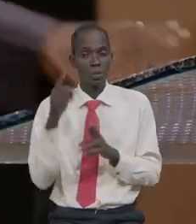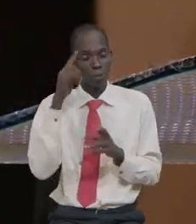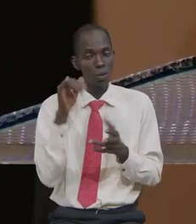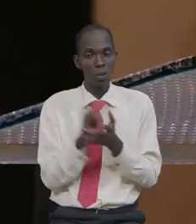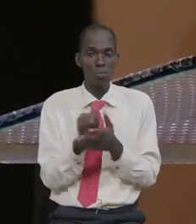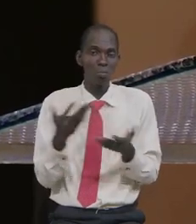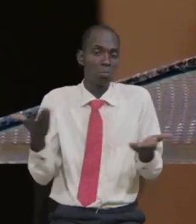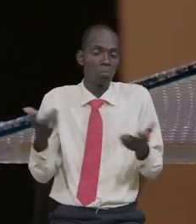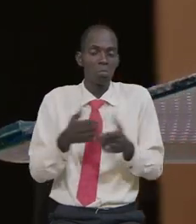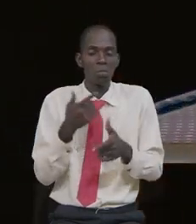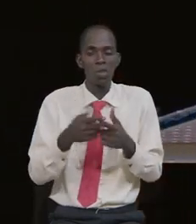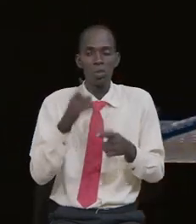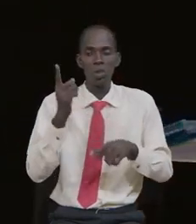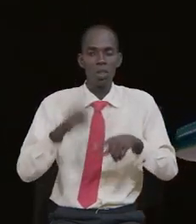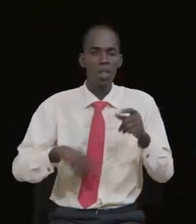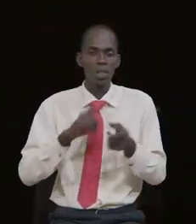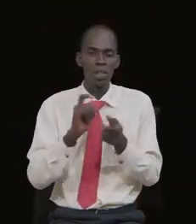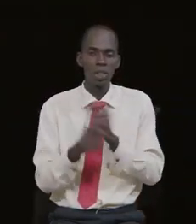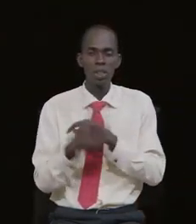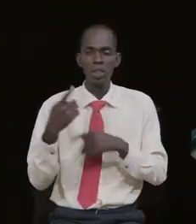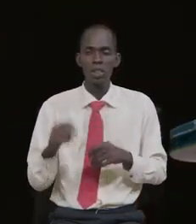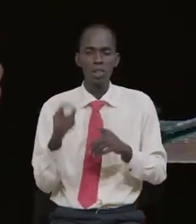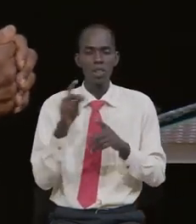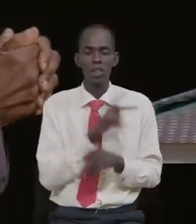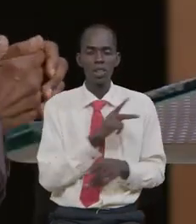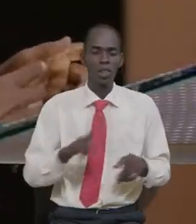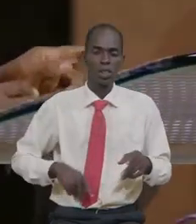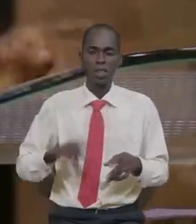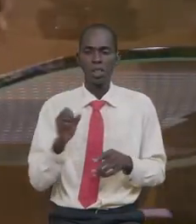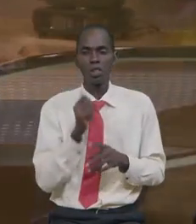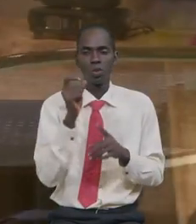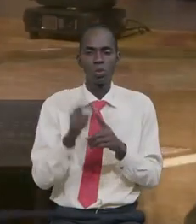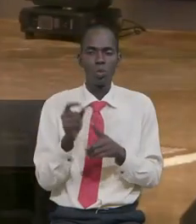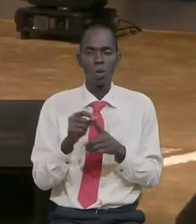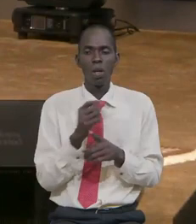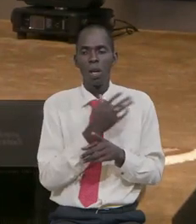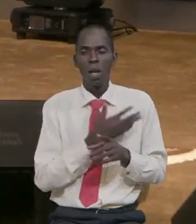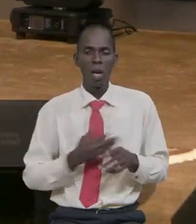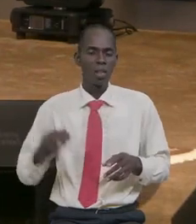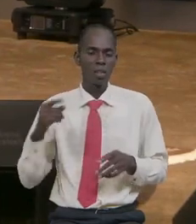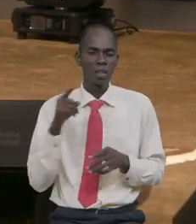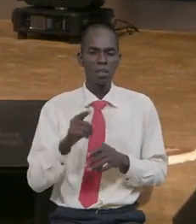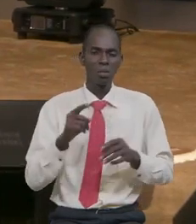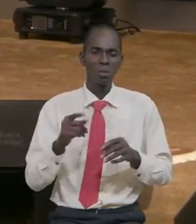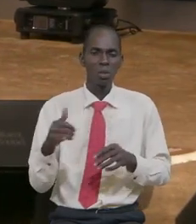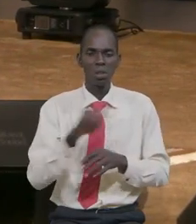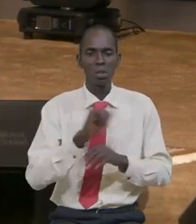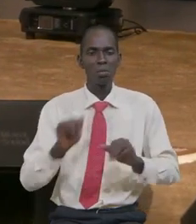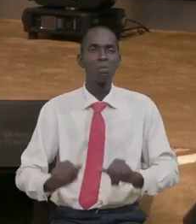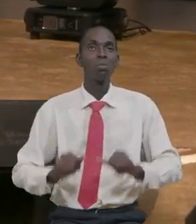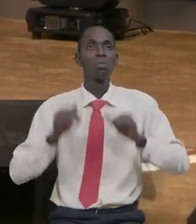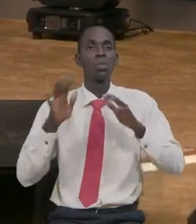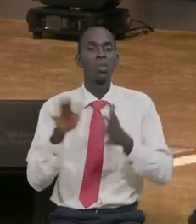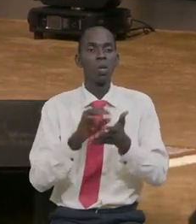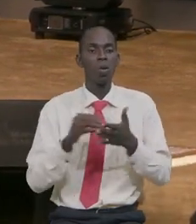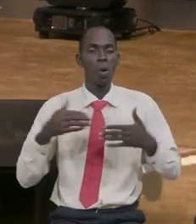words. But it says they changed the king's words and they yielded their bodies that they